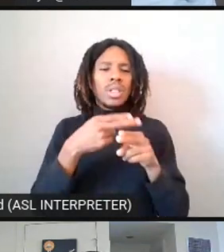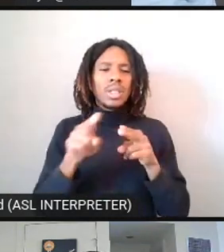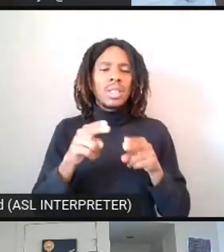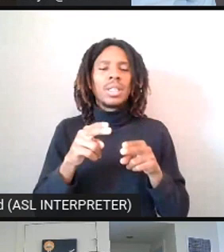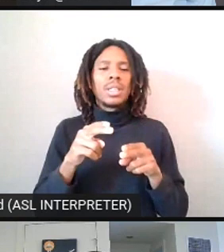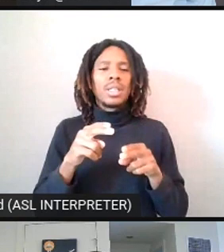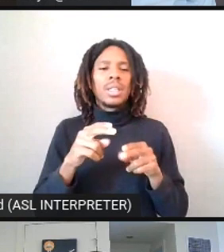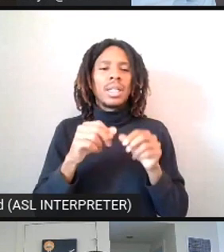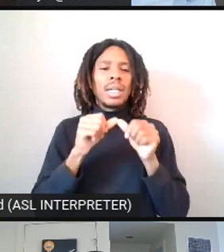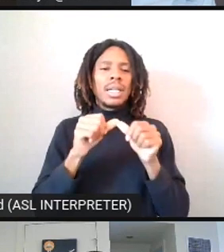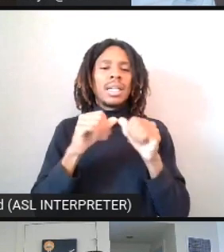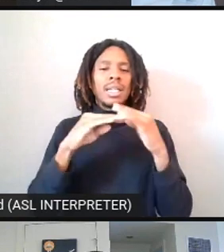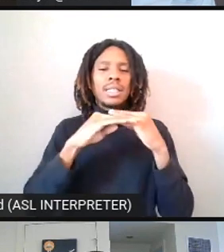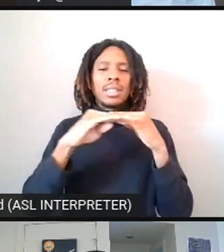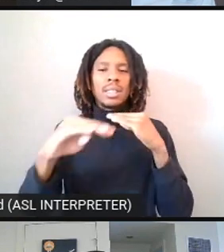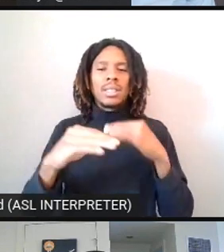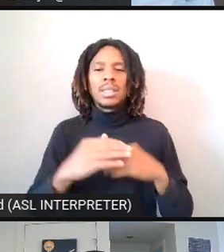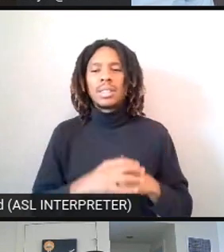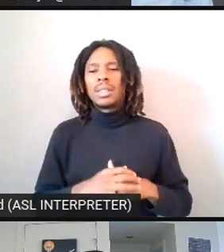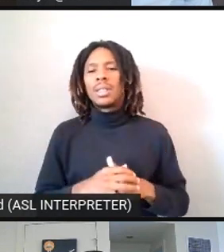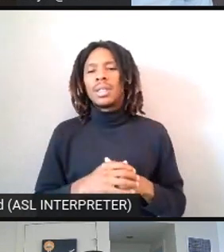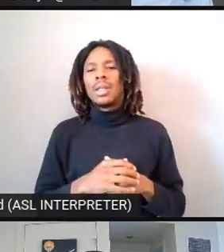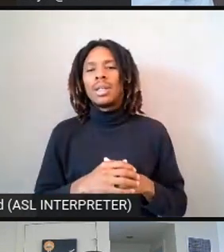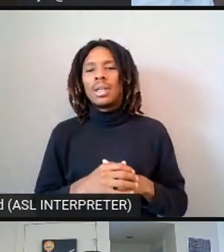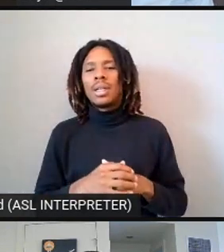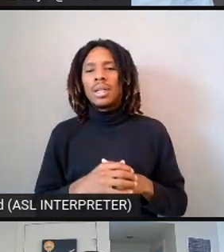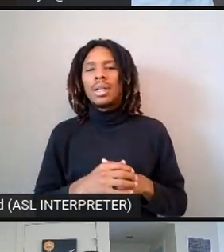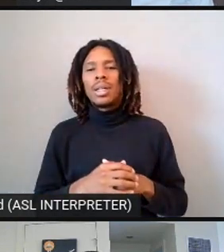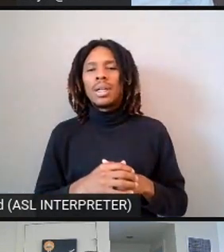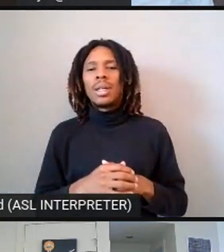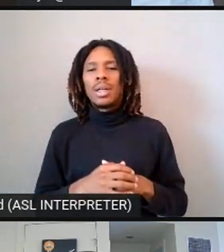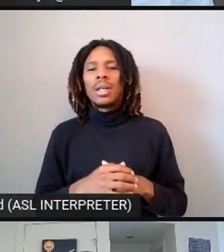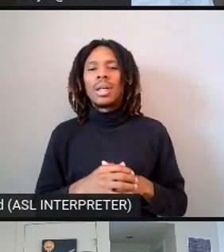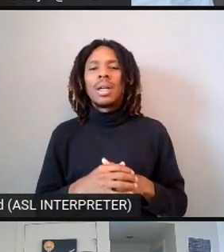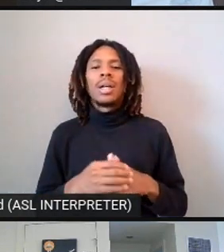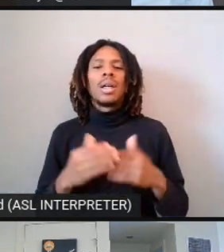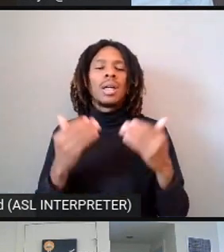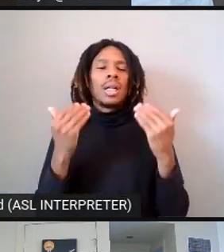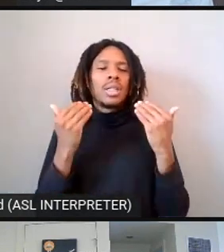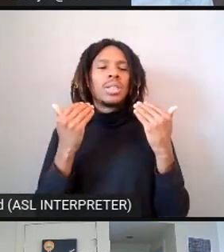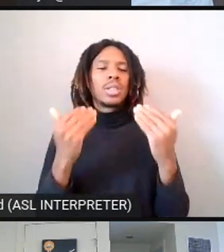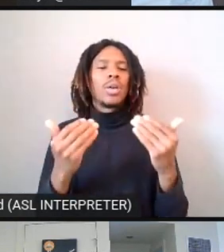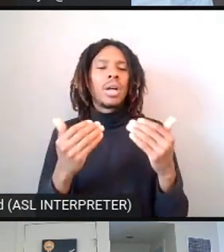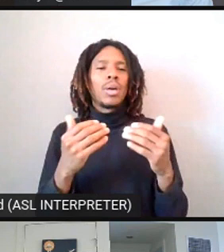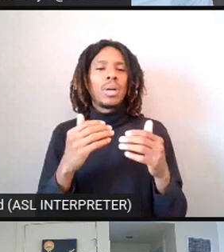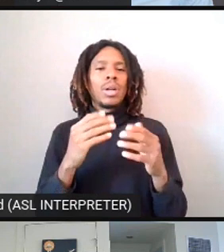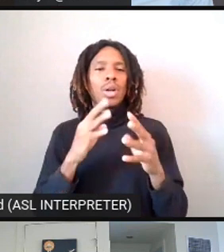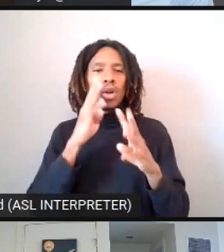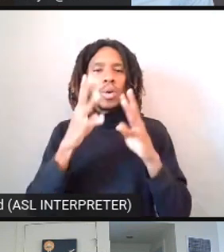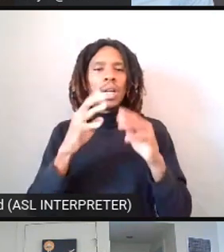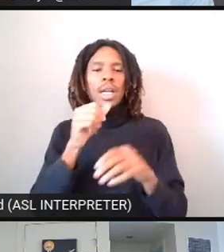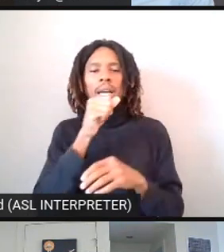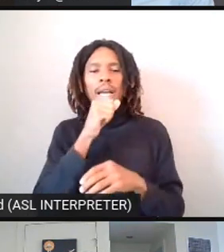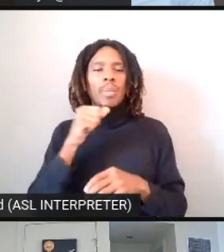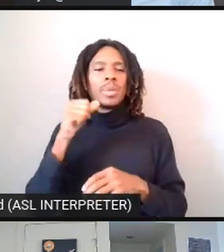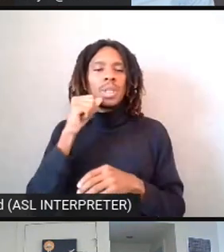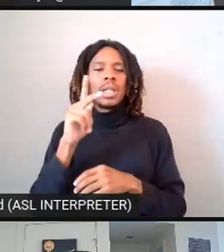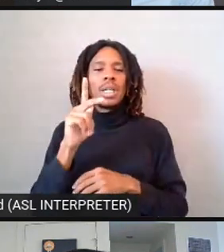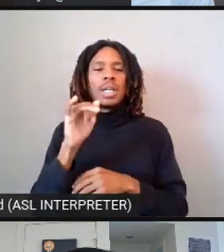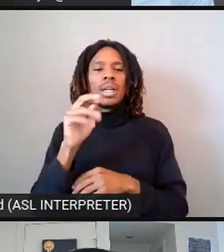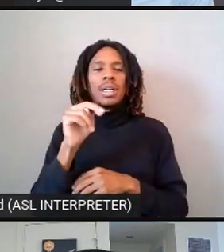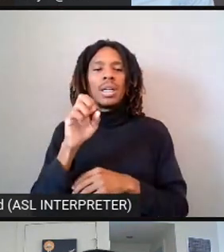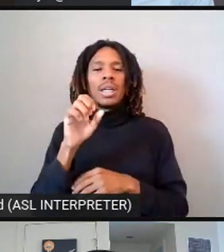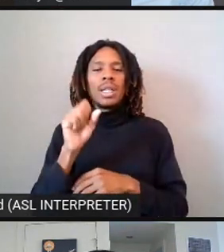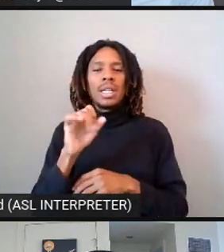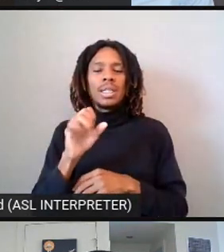consistency. So let's go ahead with creating the Amazon kinesisStream resource. Again, just the same API